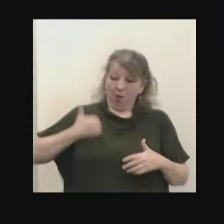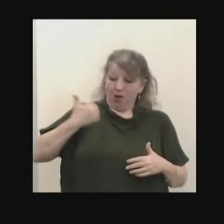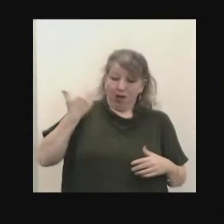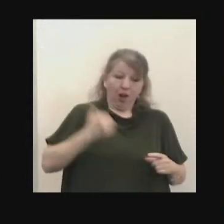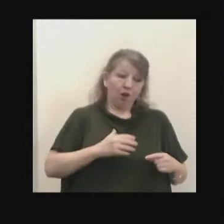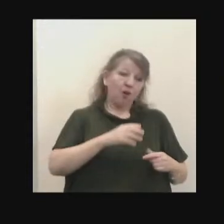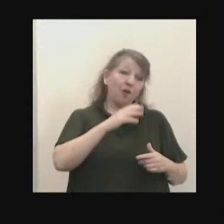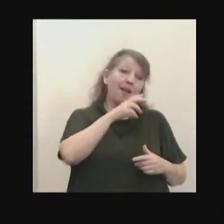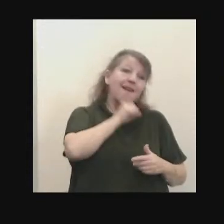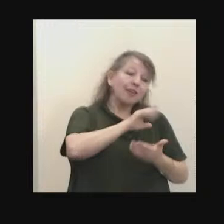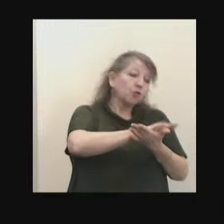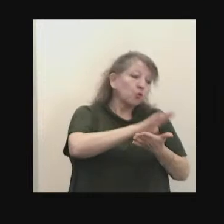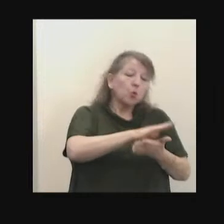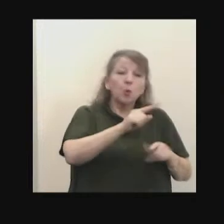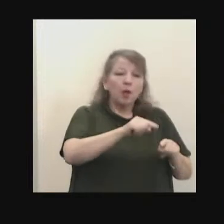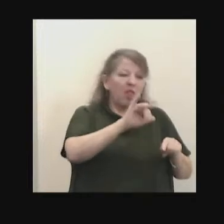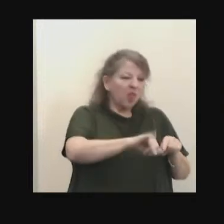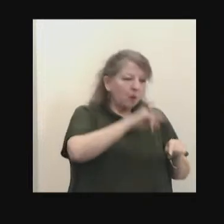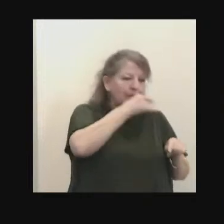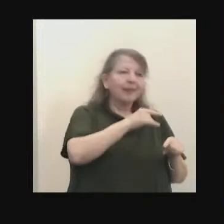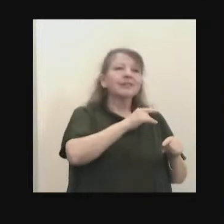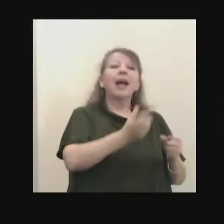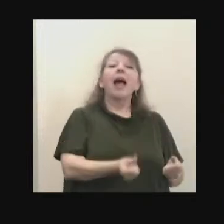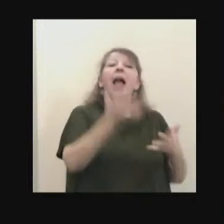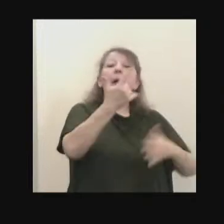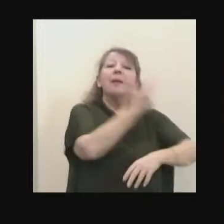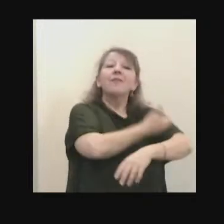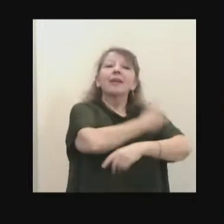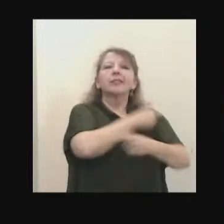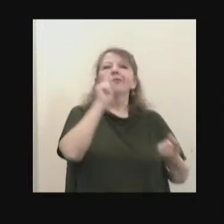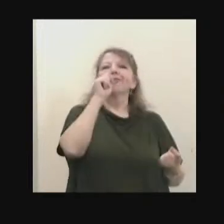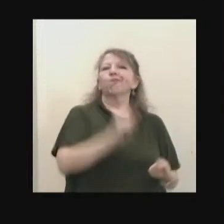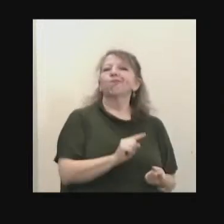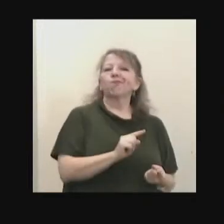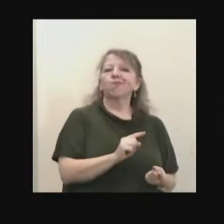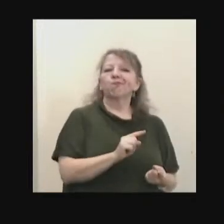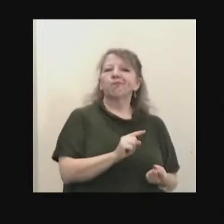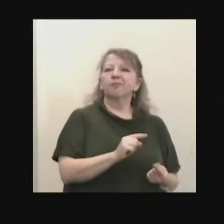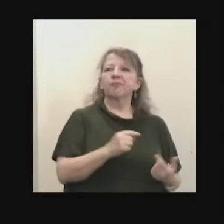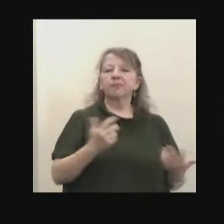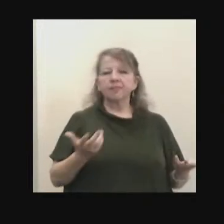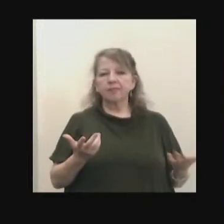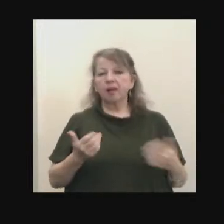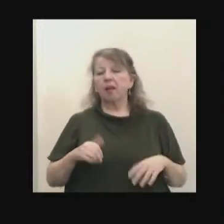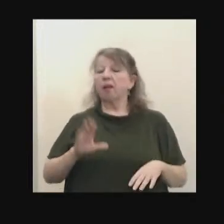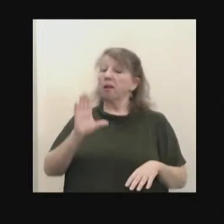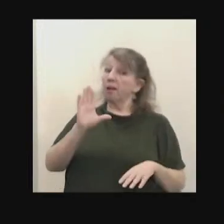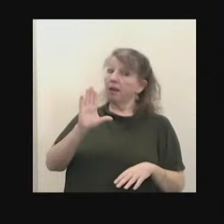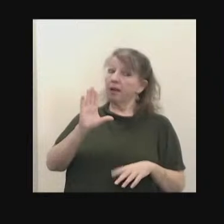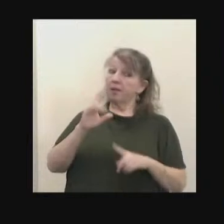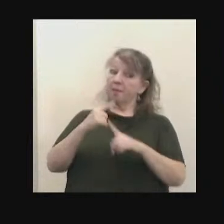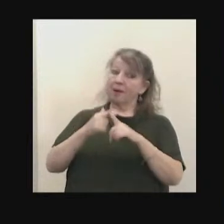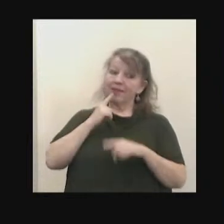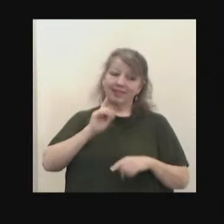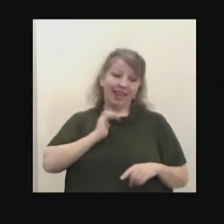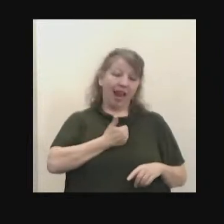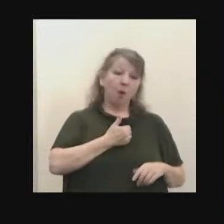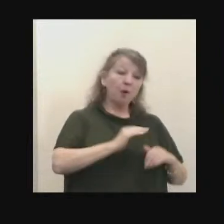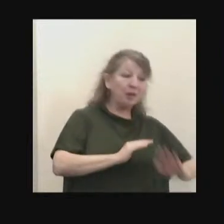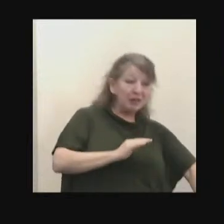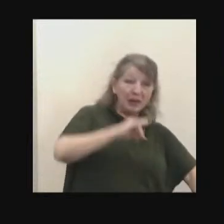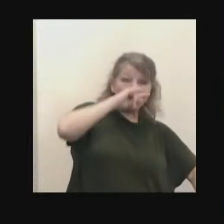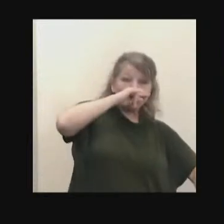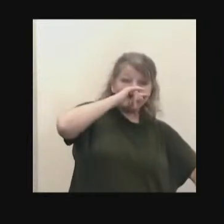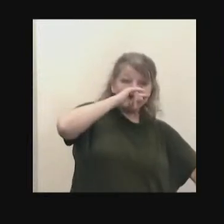children have much lower vaccination rates. The good news is that our 5 to 11-year-olds, our school-age